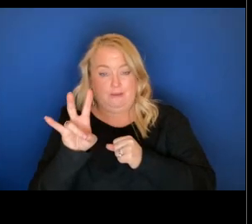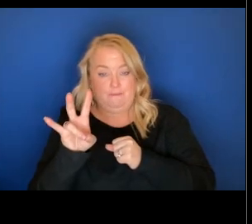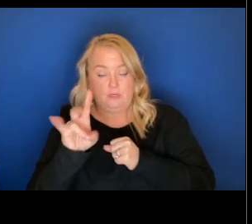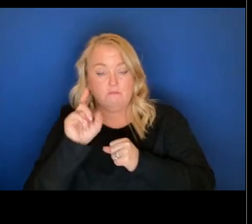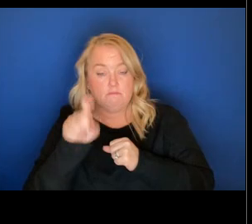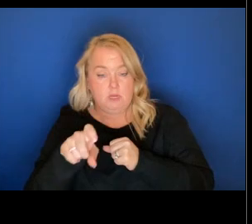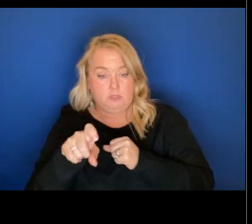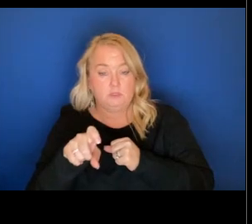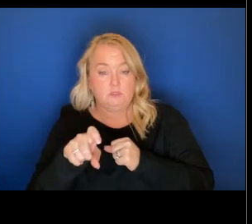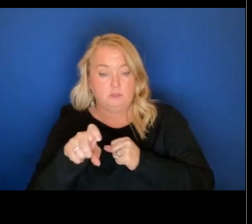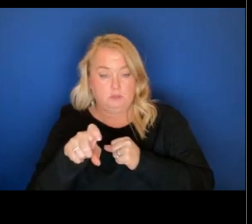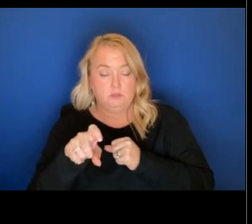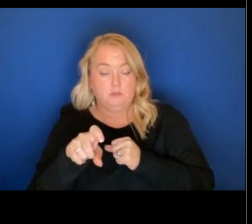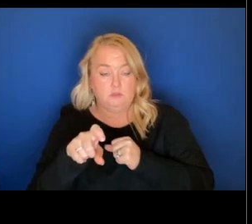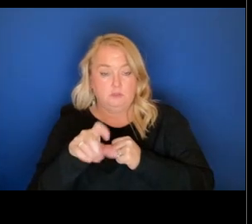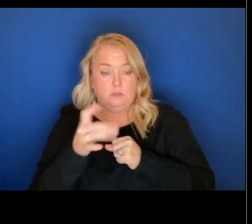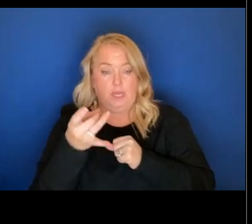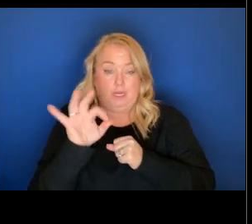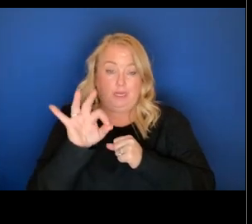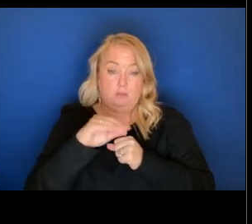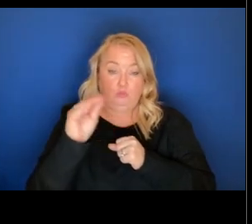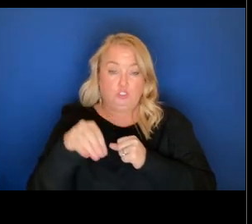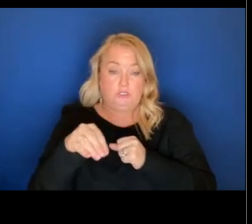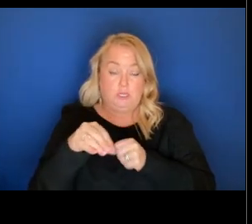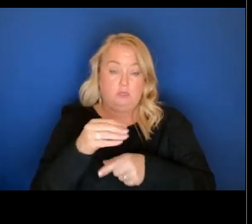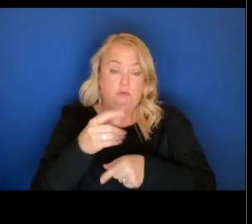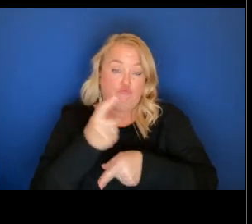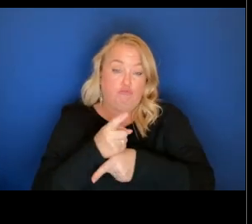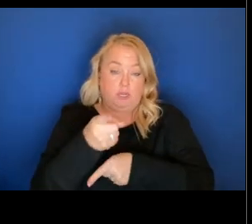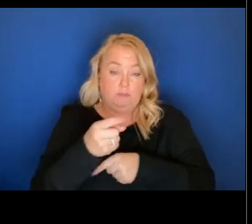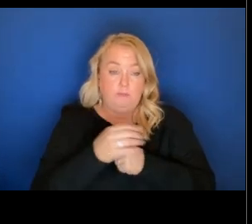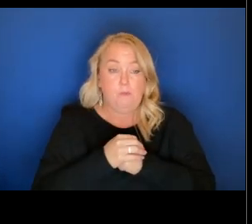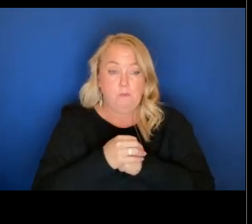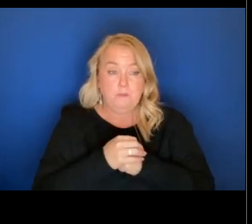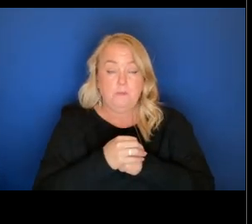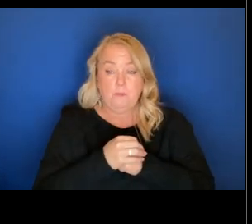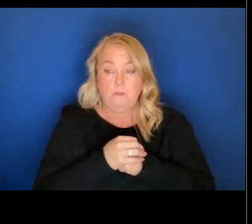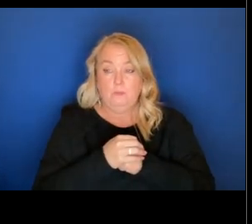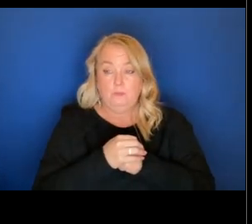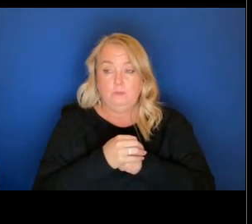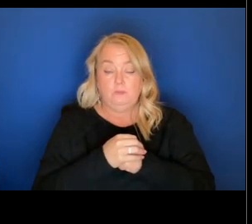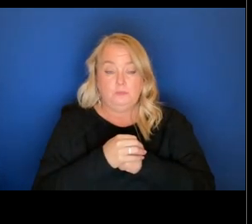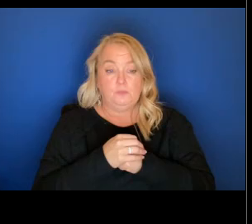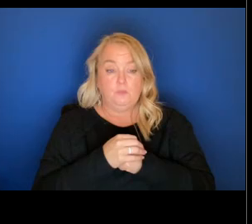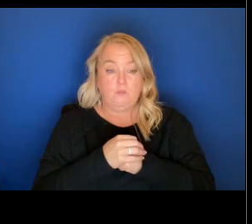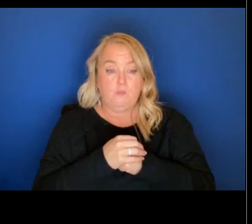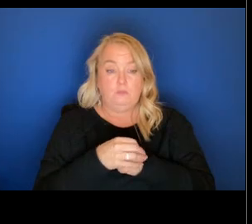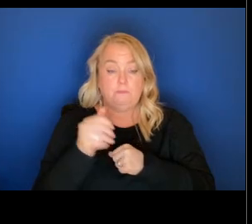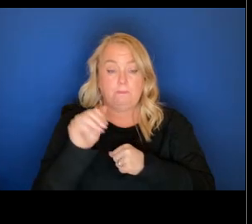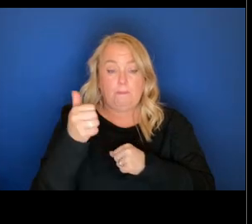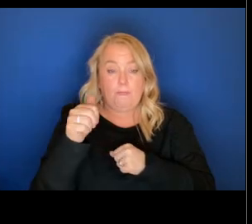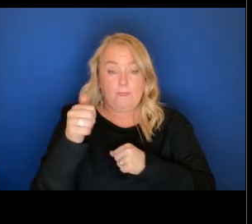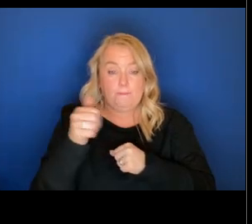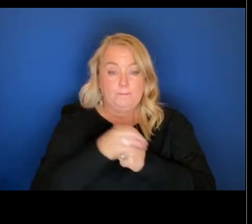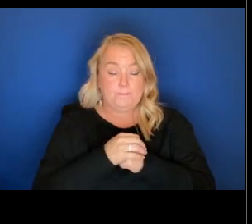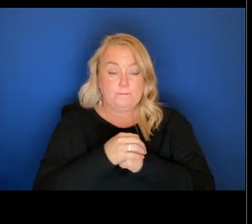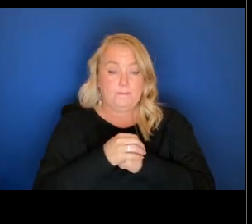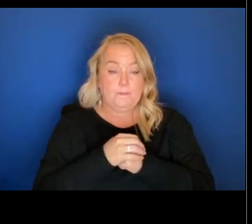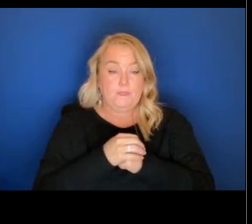be provided. And 89% of our answers were correct. And our final knowledge